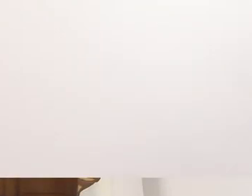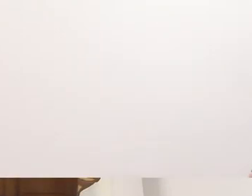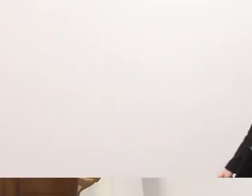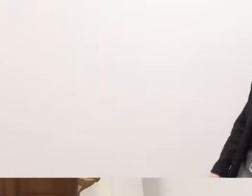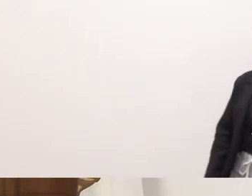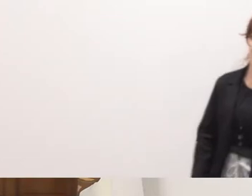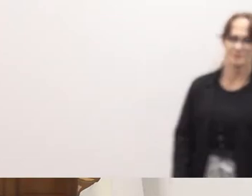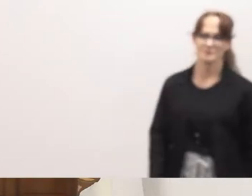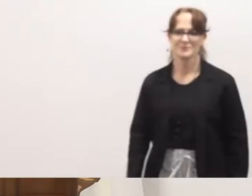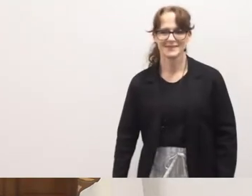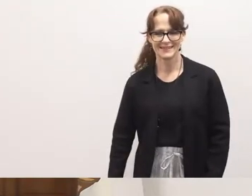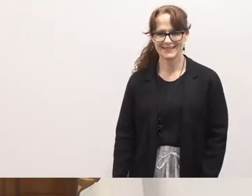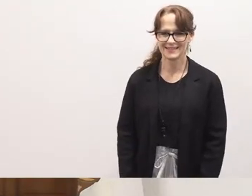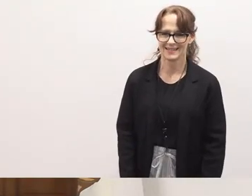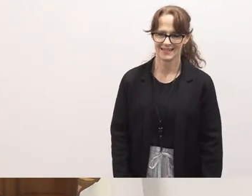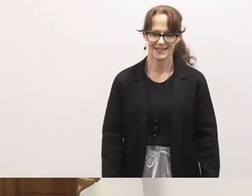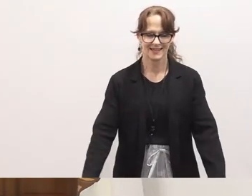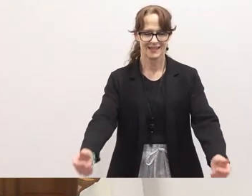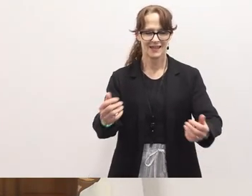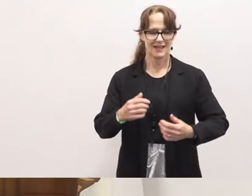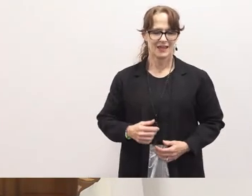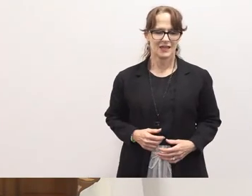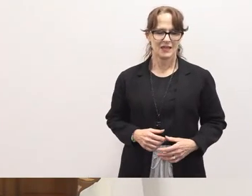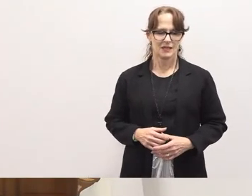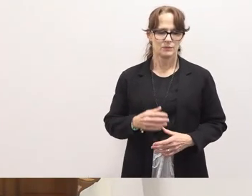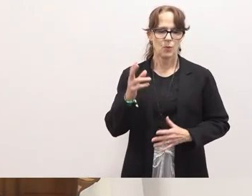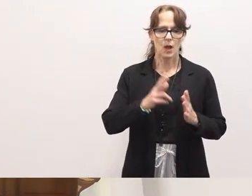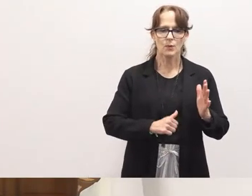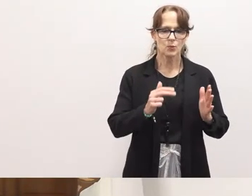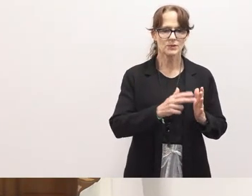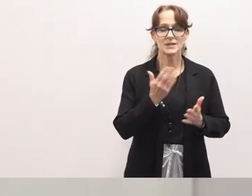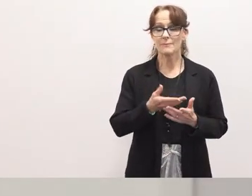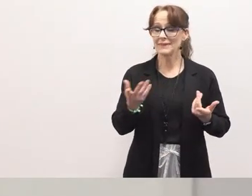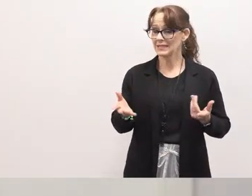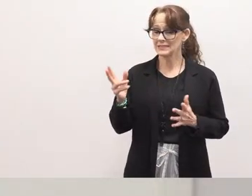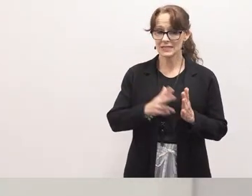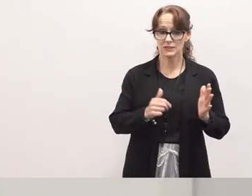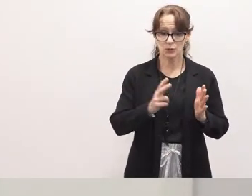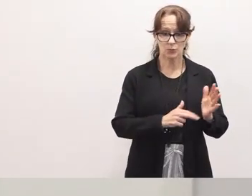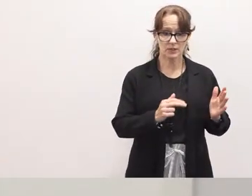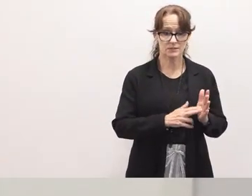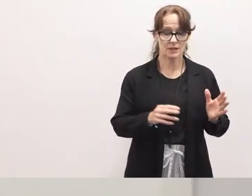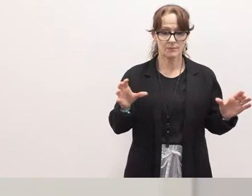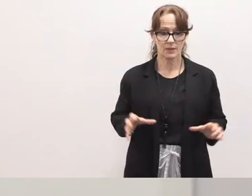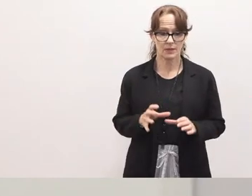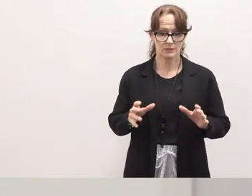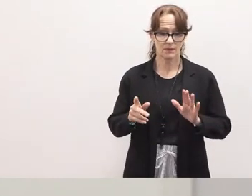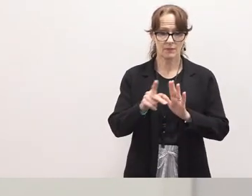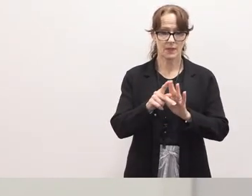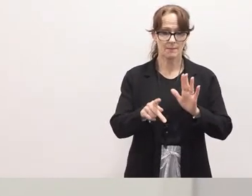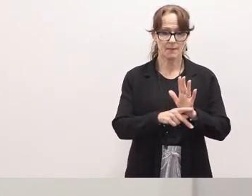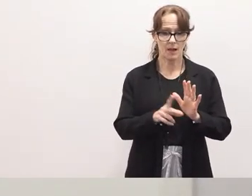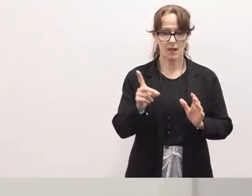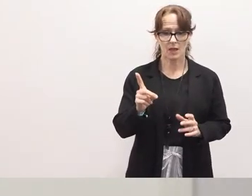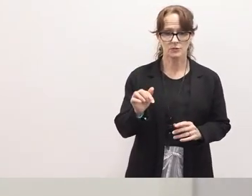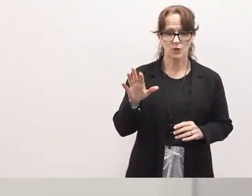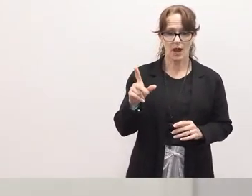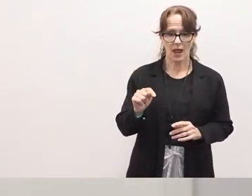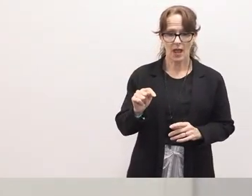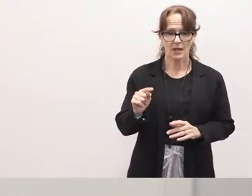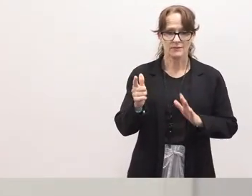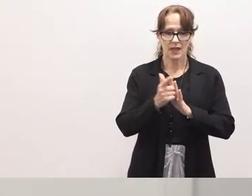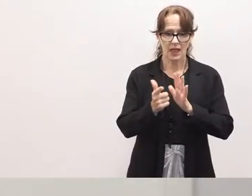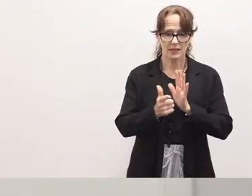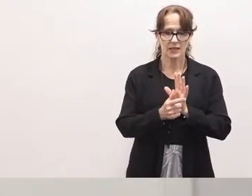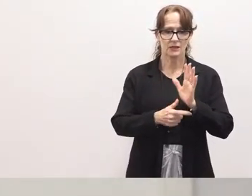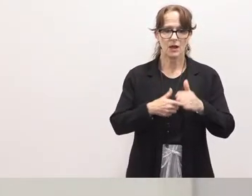suggestions is to do a first read that's not for action. It's just once the for the policy draft has come through legal and